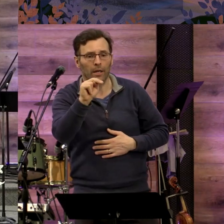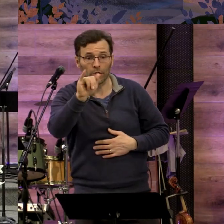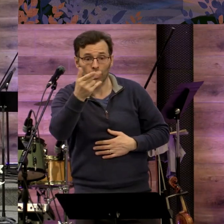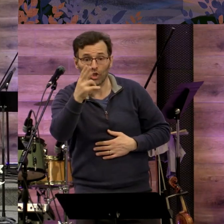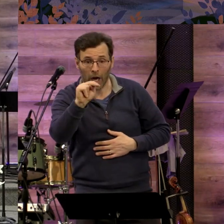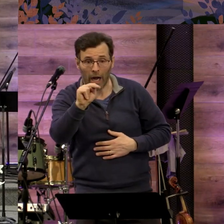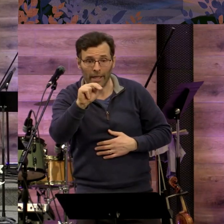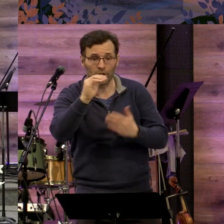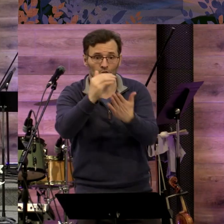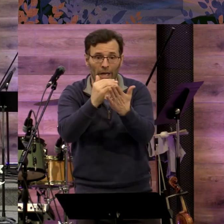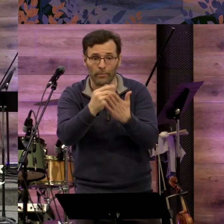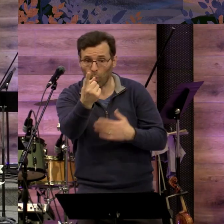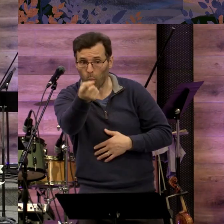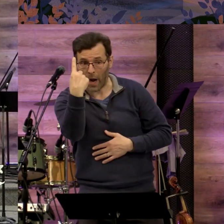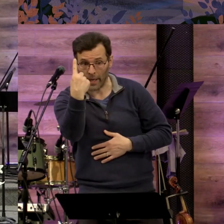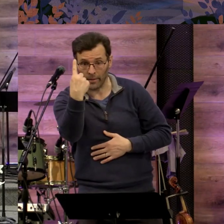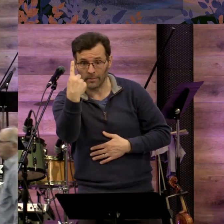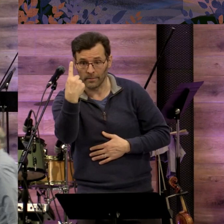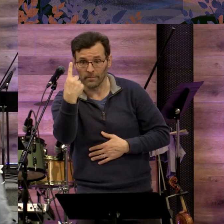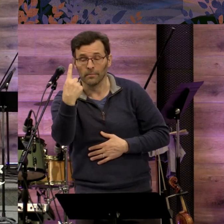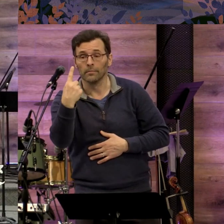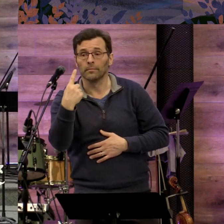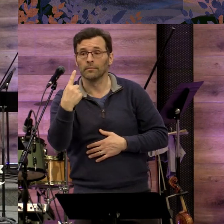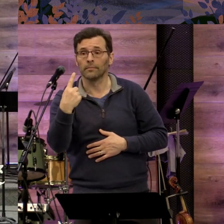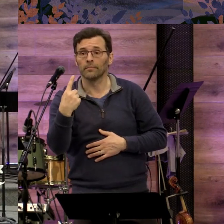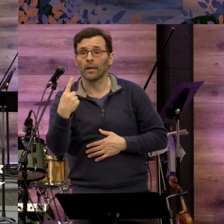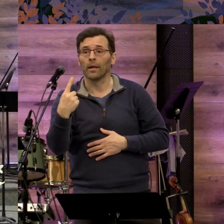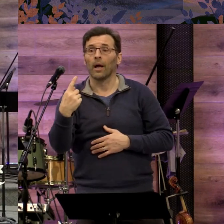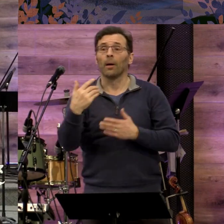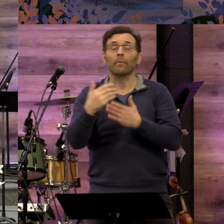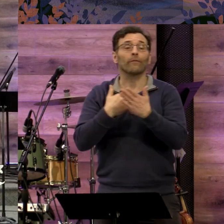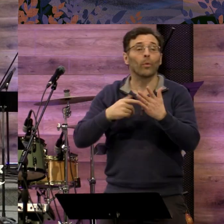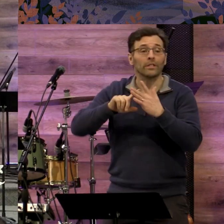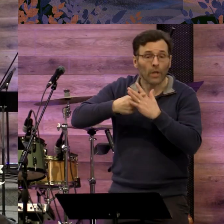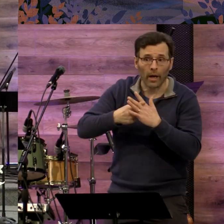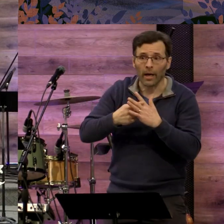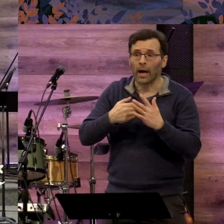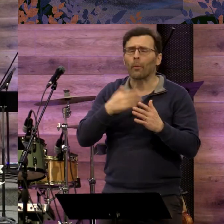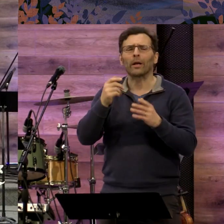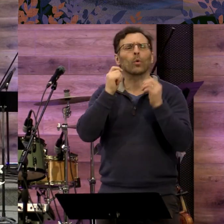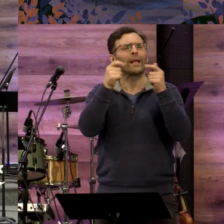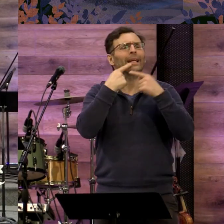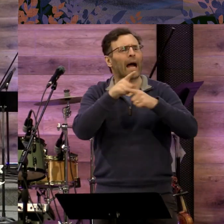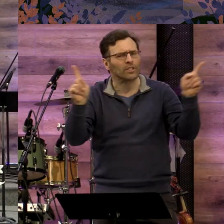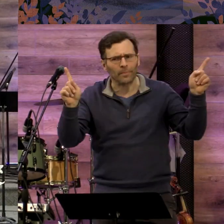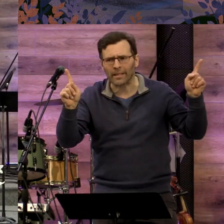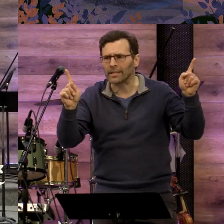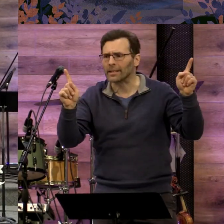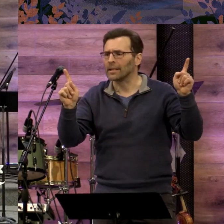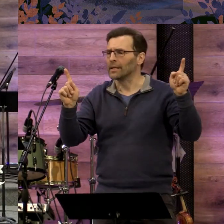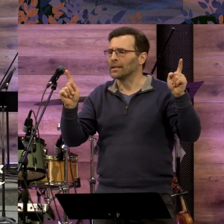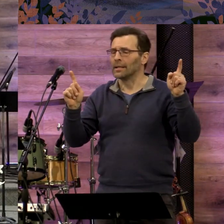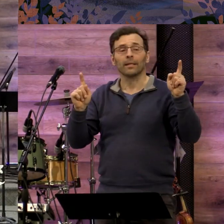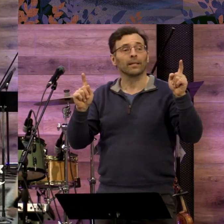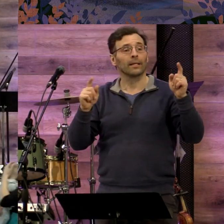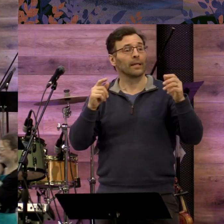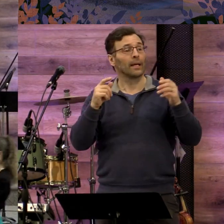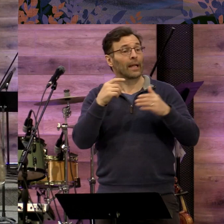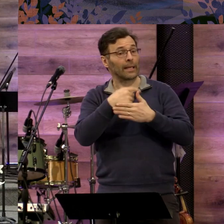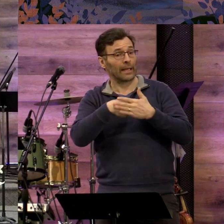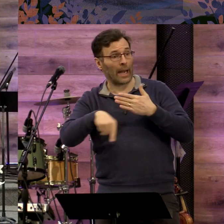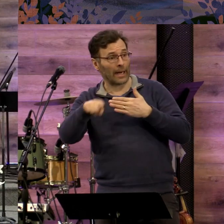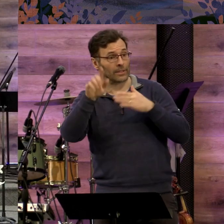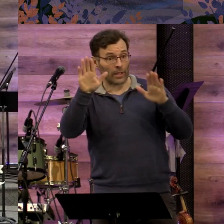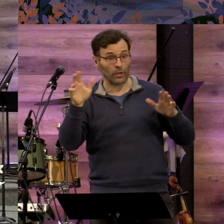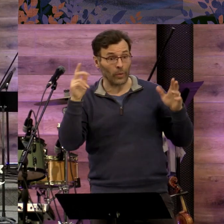All right, John chapter 1 this morning. Before we get into that, I just want to make a quick announcement. Next Sunday,